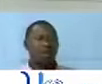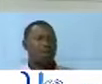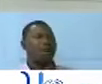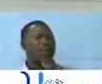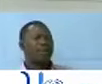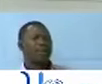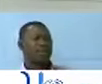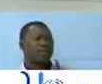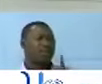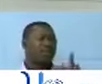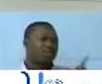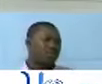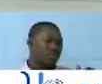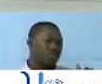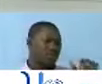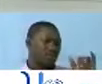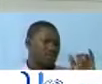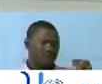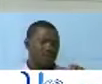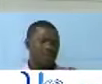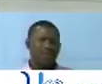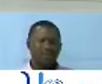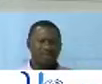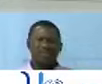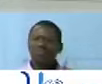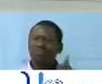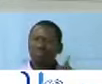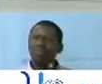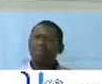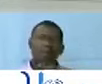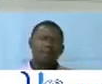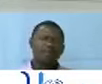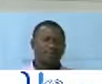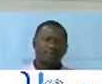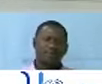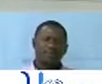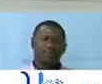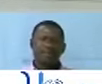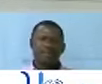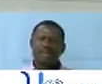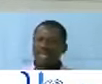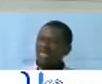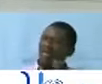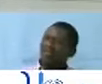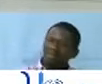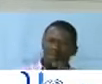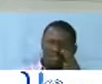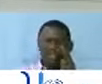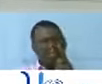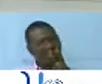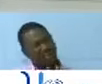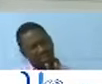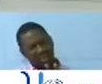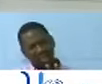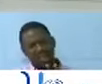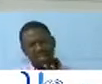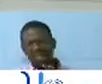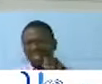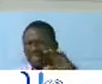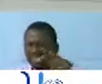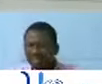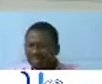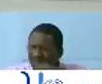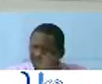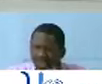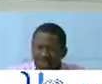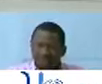advocate, towering advocate, being grabbed from our courts in broad daylight. Di am nak ci suñ